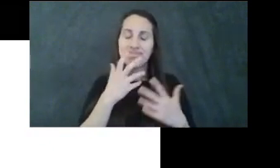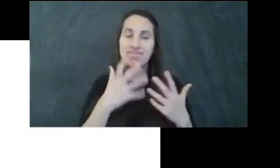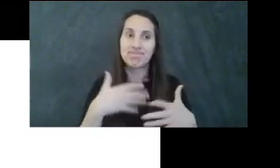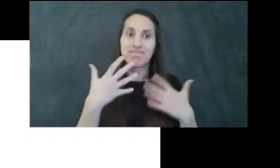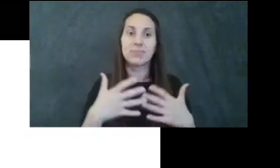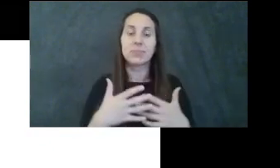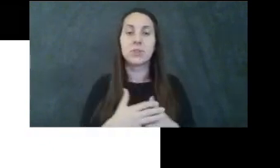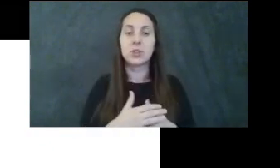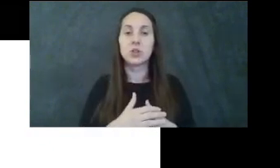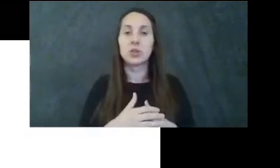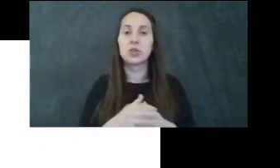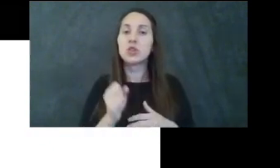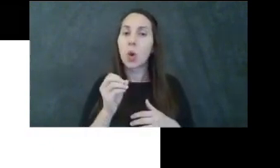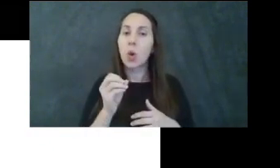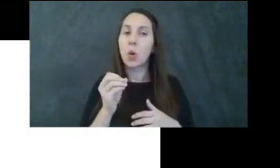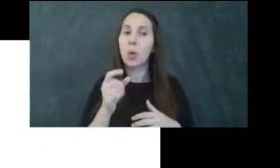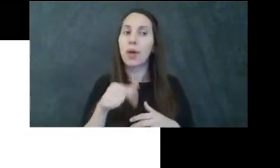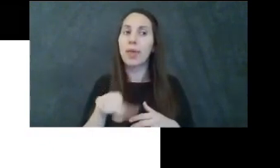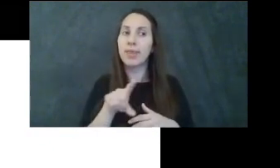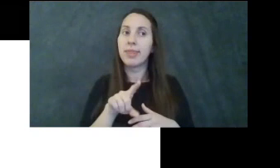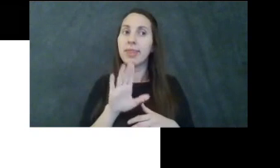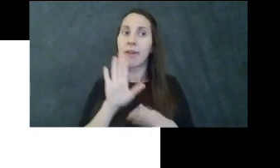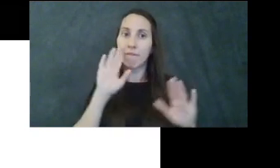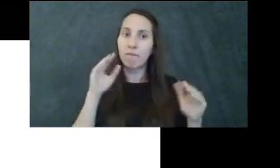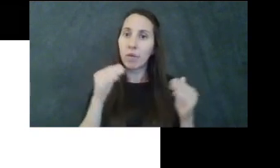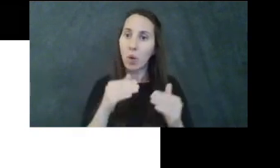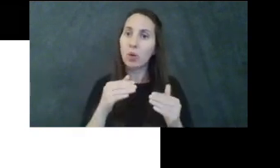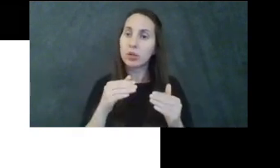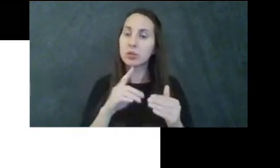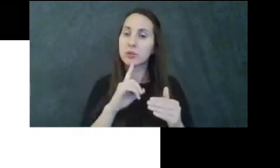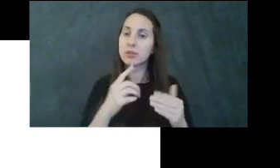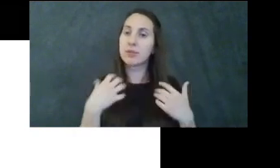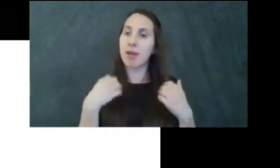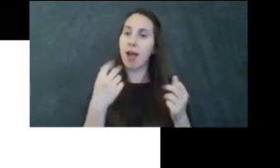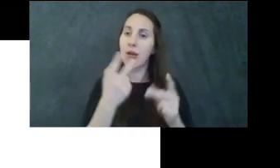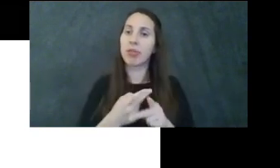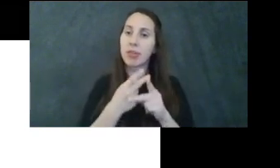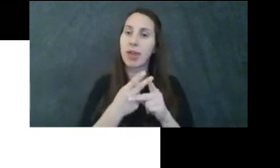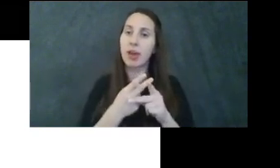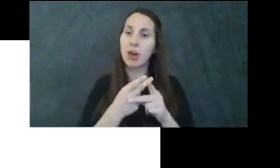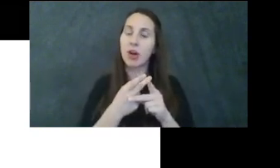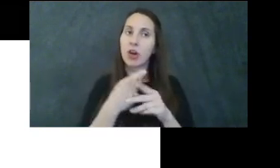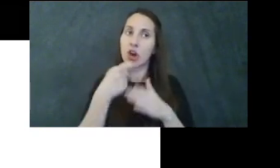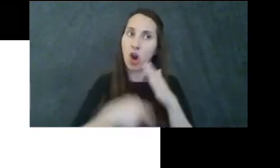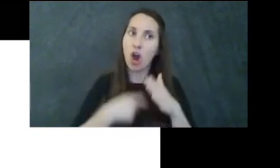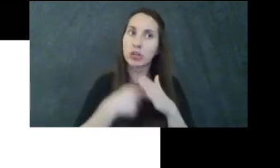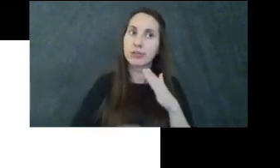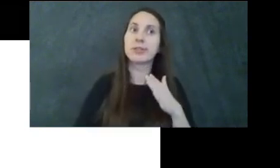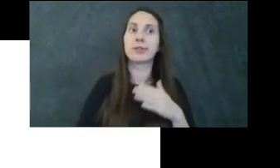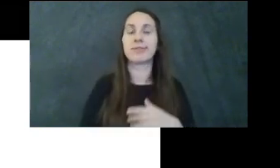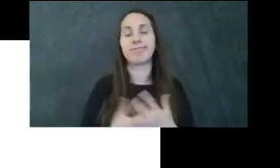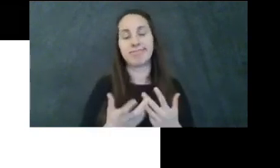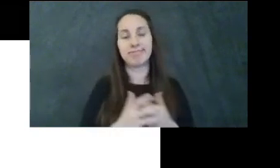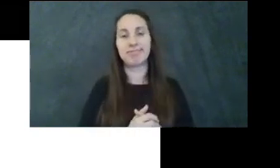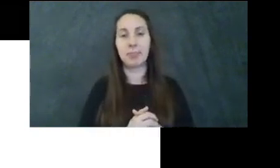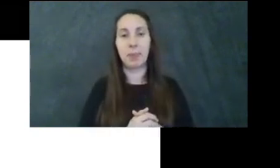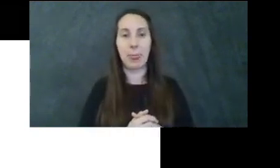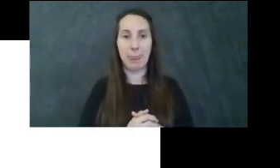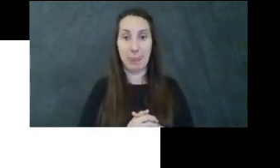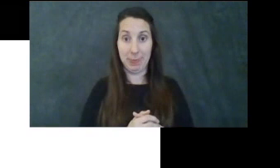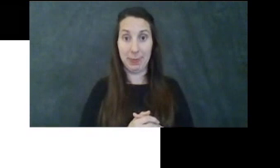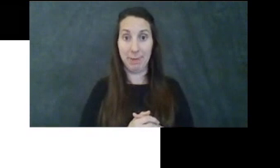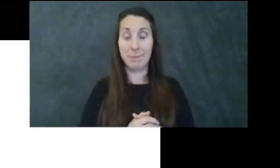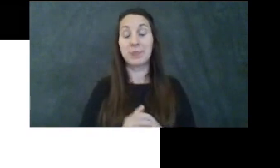election, where those healthcare costs can be constrained and addressed. The